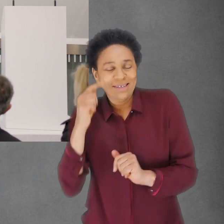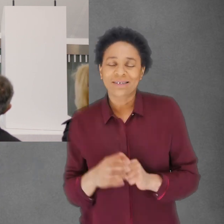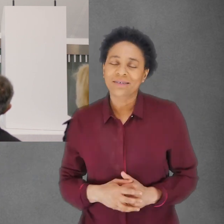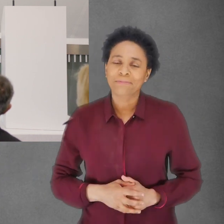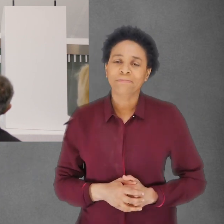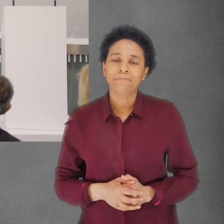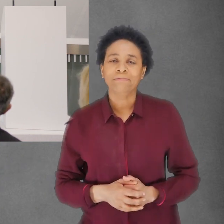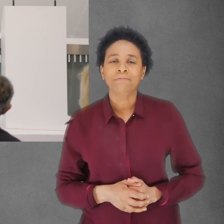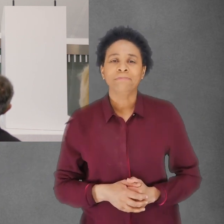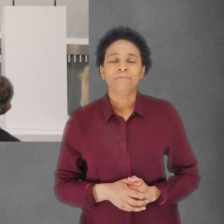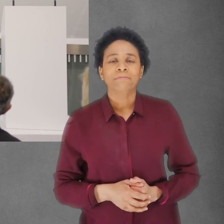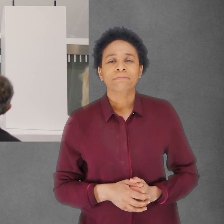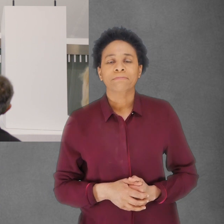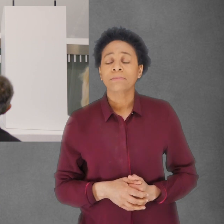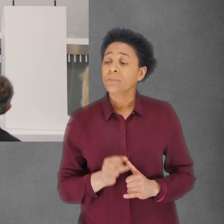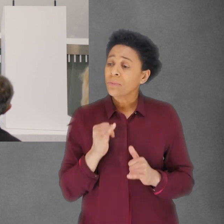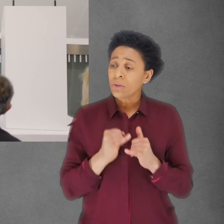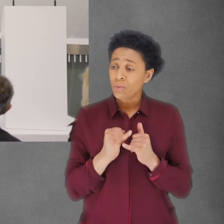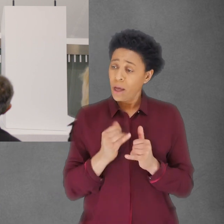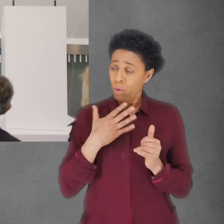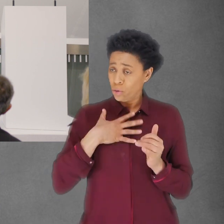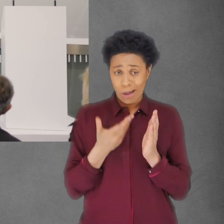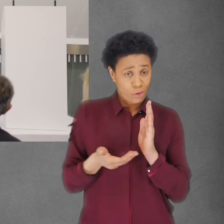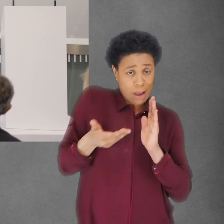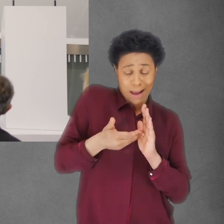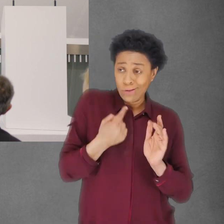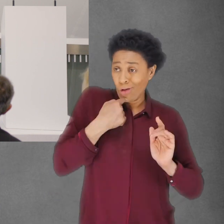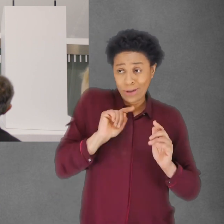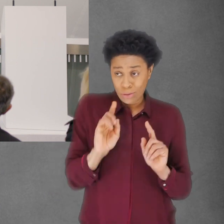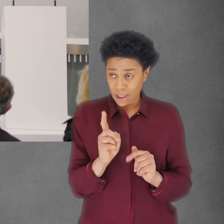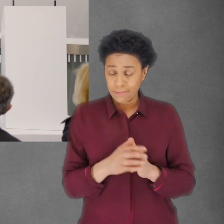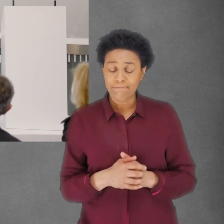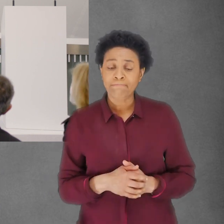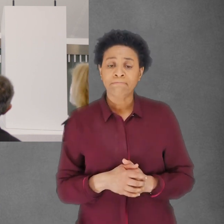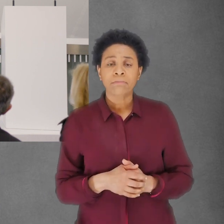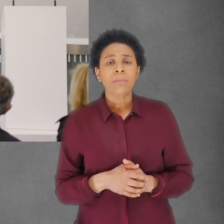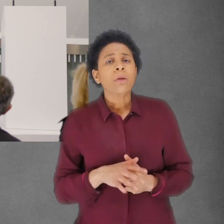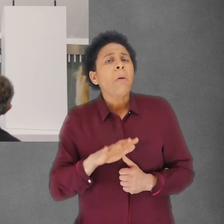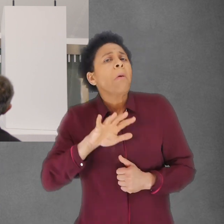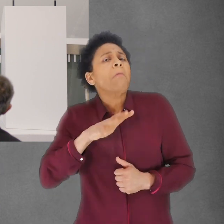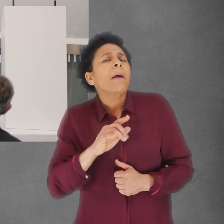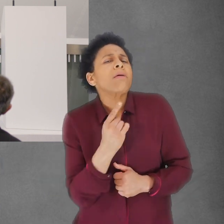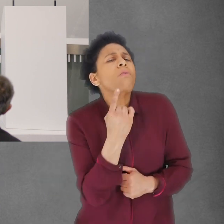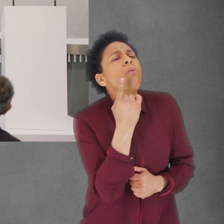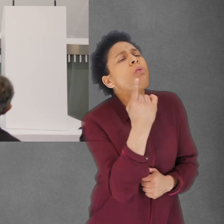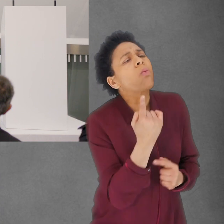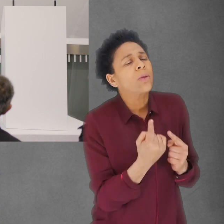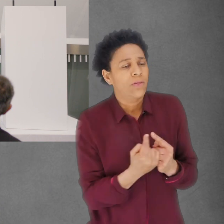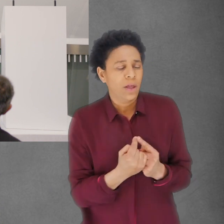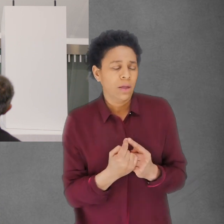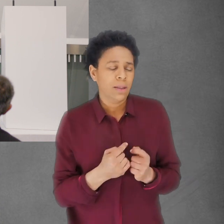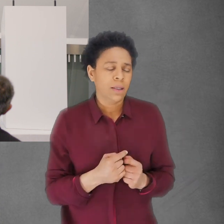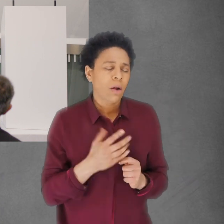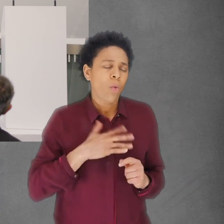Sumayya, do you want to add anything to this? I just maybe want to reflect on what you're saying now, because it